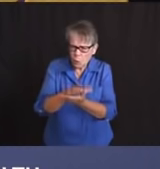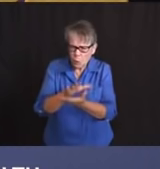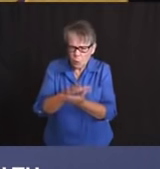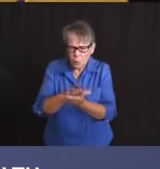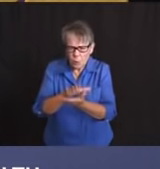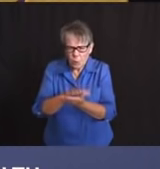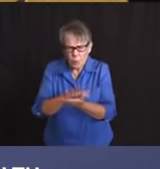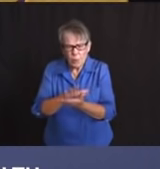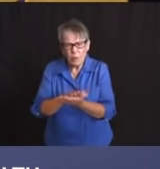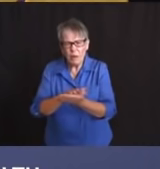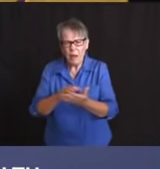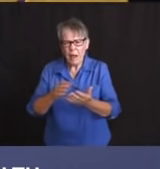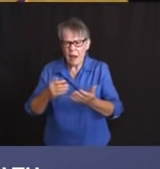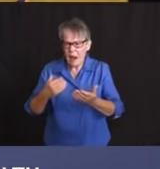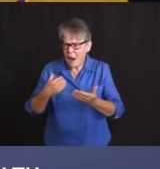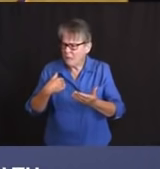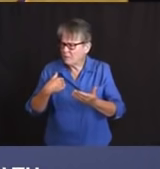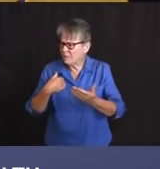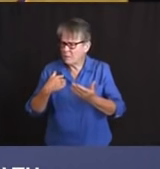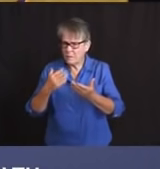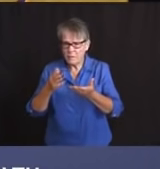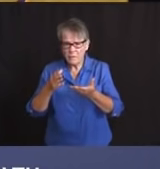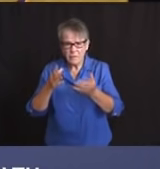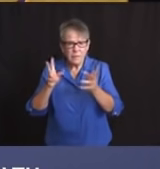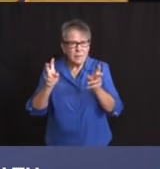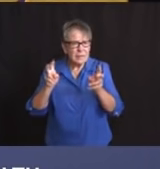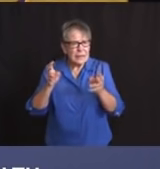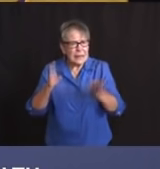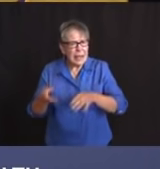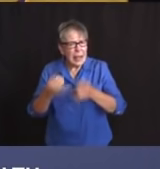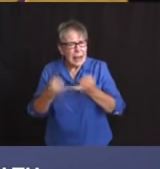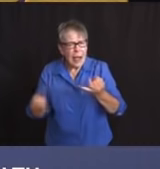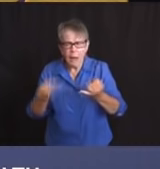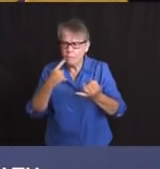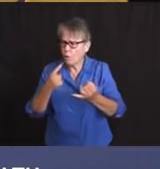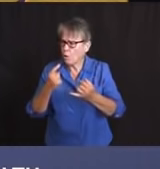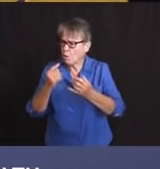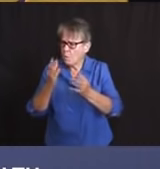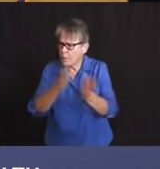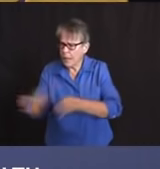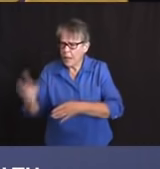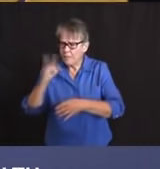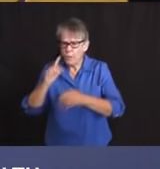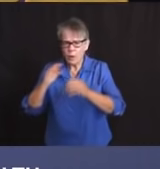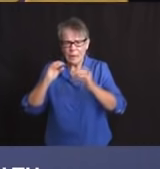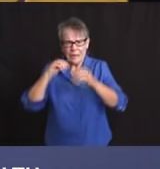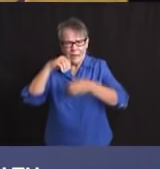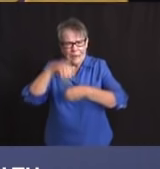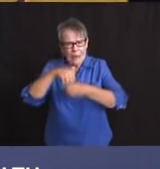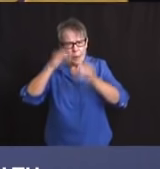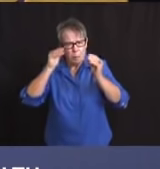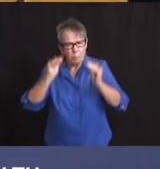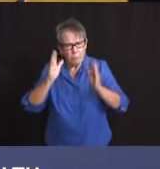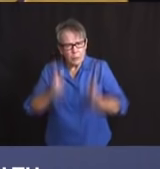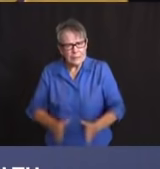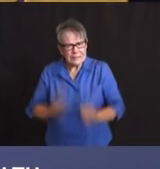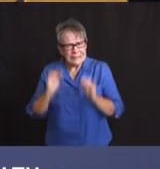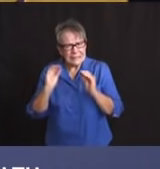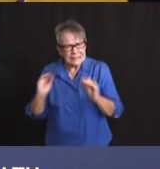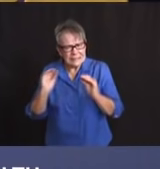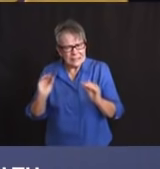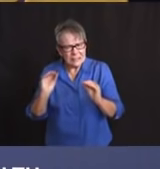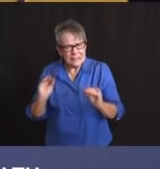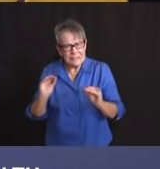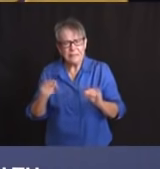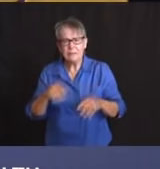state, and in particular the DOE, giving a hard deadline, because the fear might be some might be